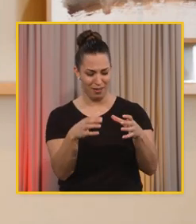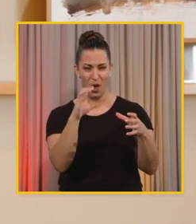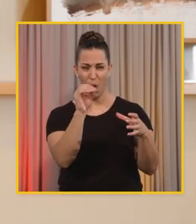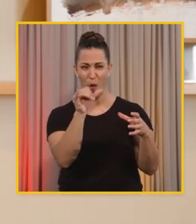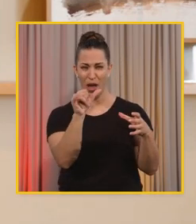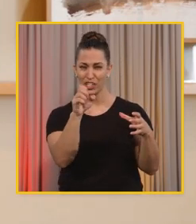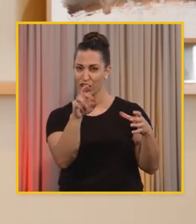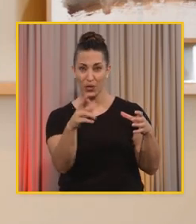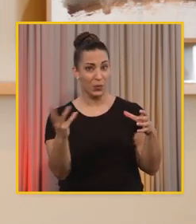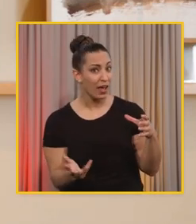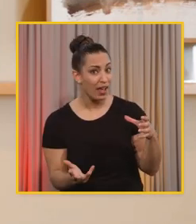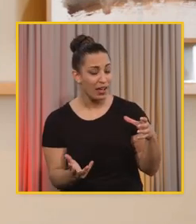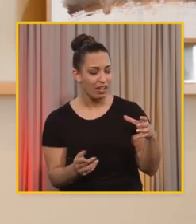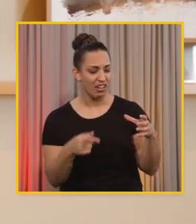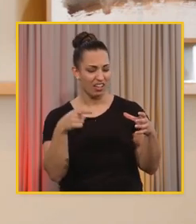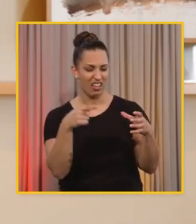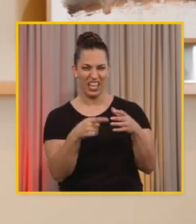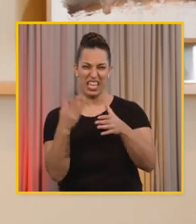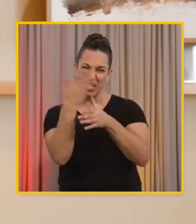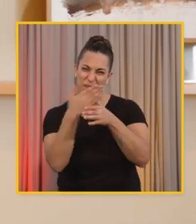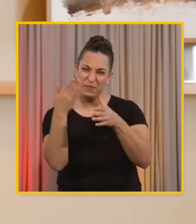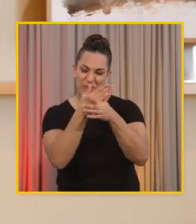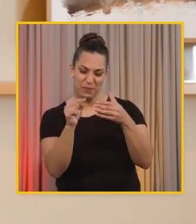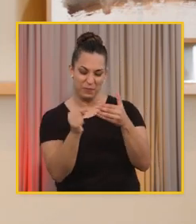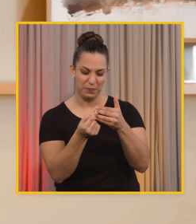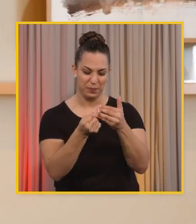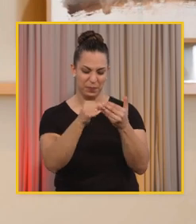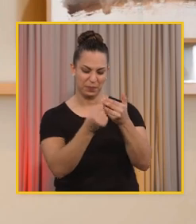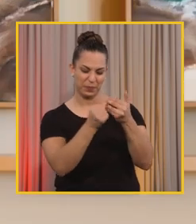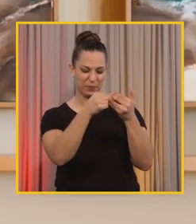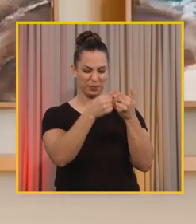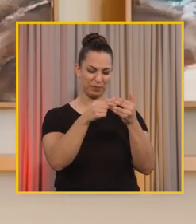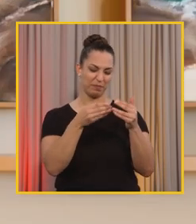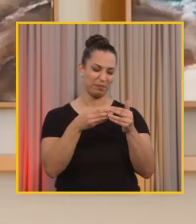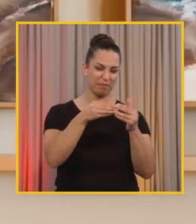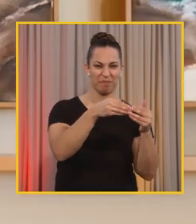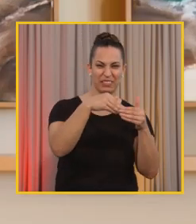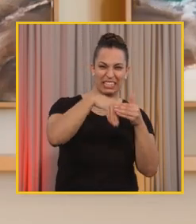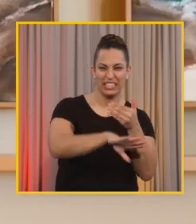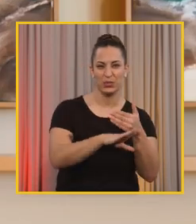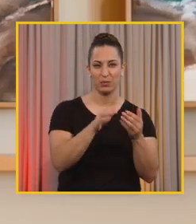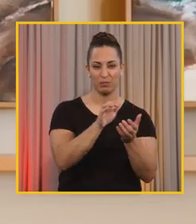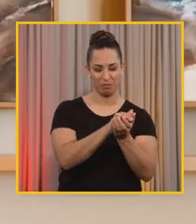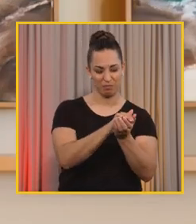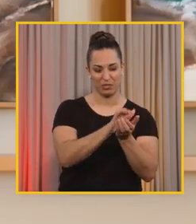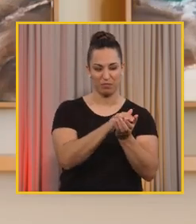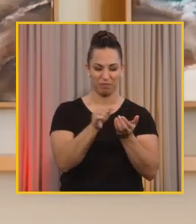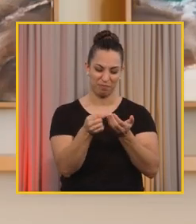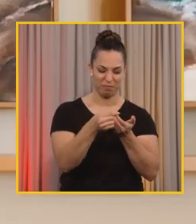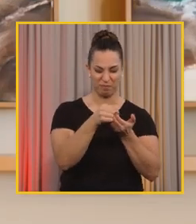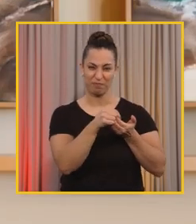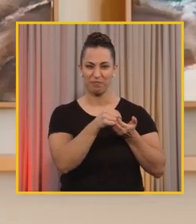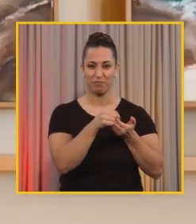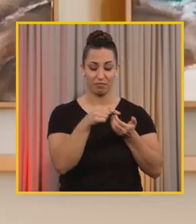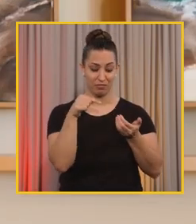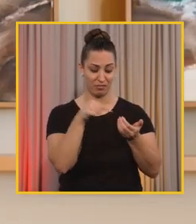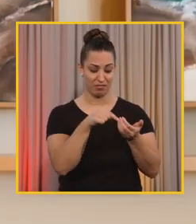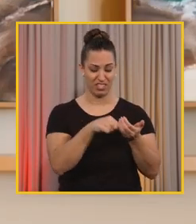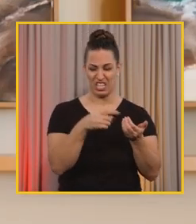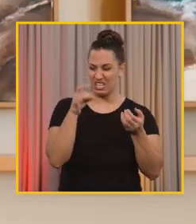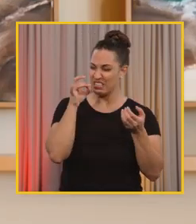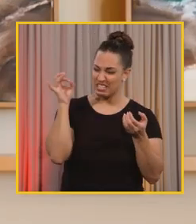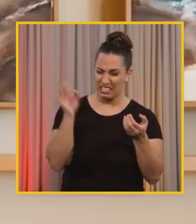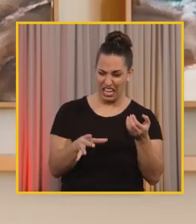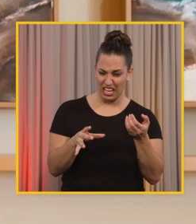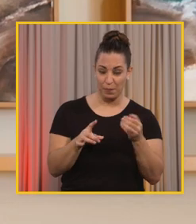that irritations get into her shell. She does not like them, but when she